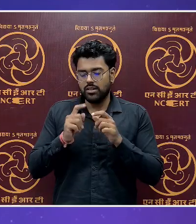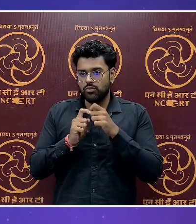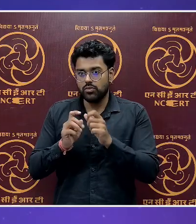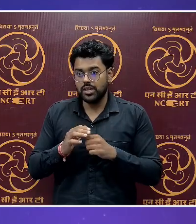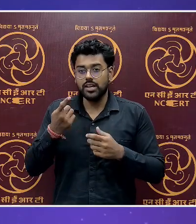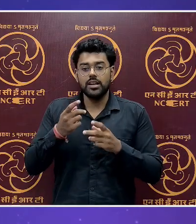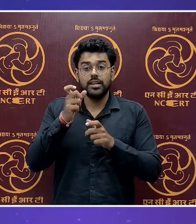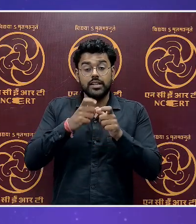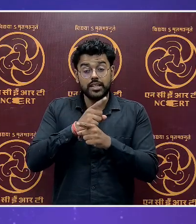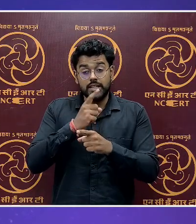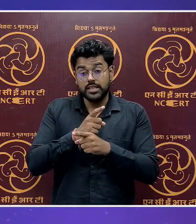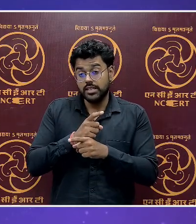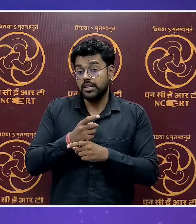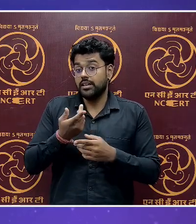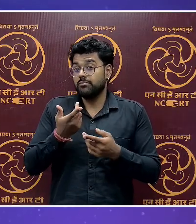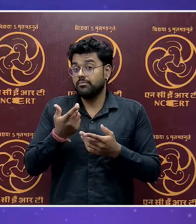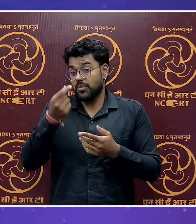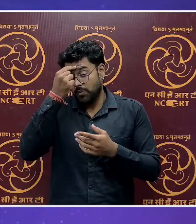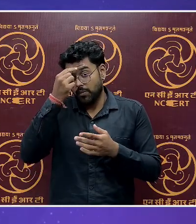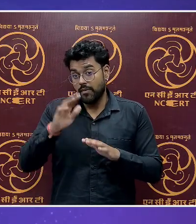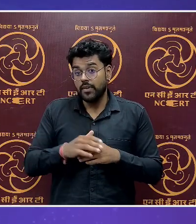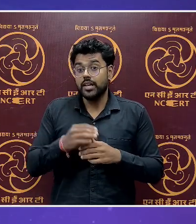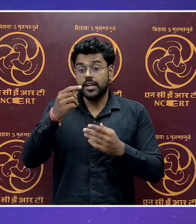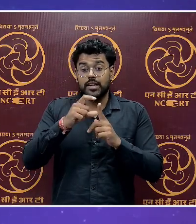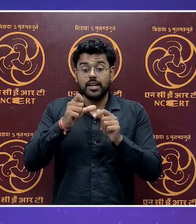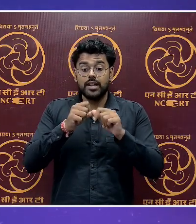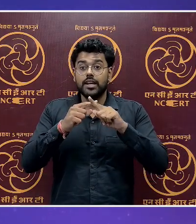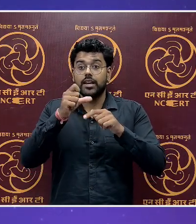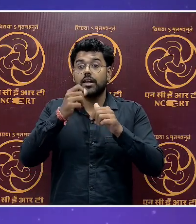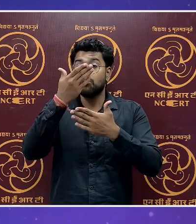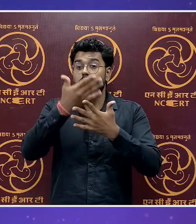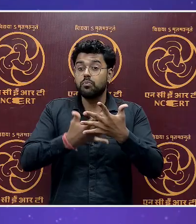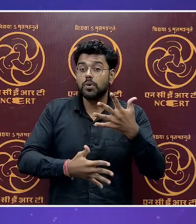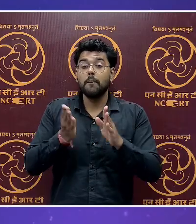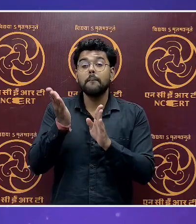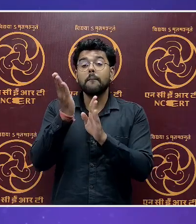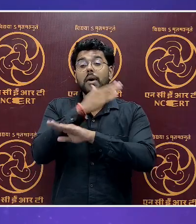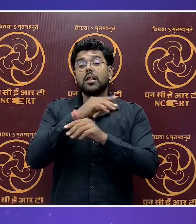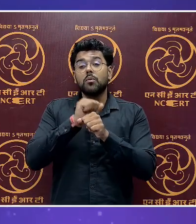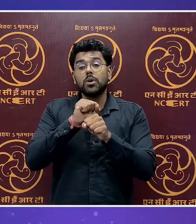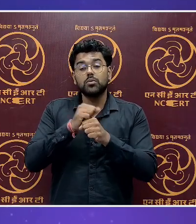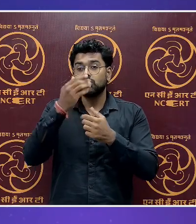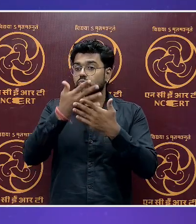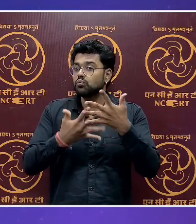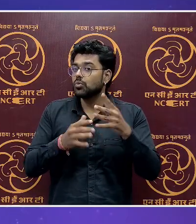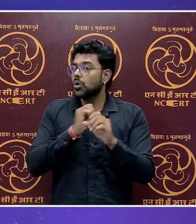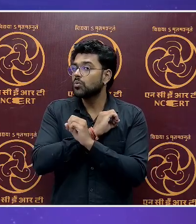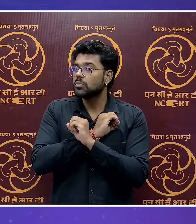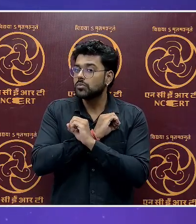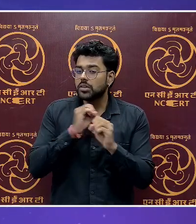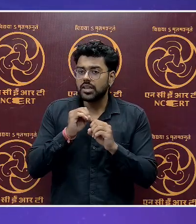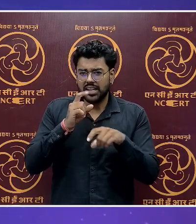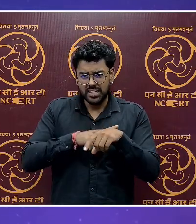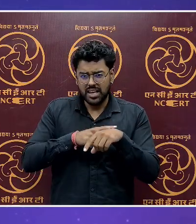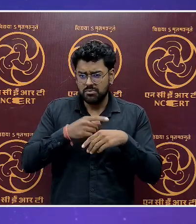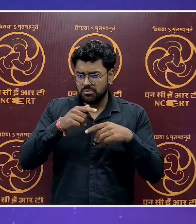are complaining to and maintaining that they are not getting the data from their previous work. So, is there any time being we